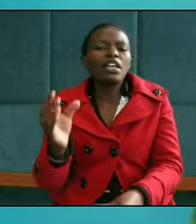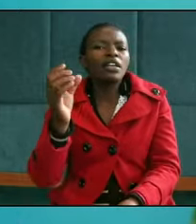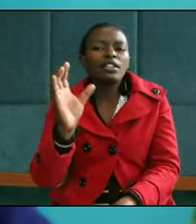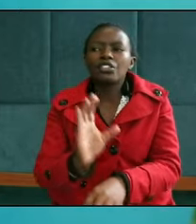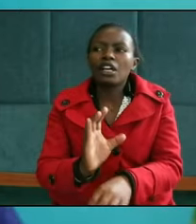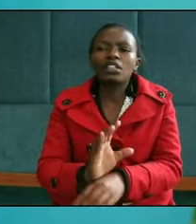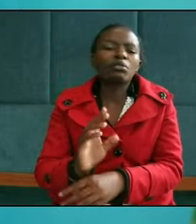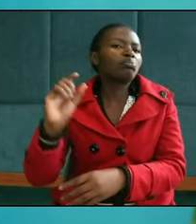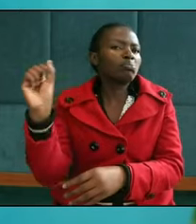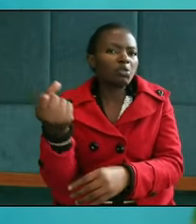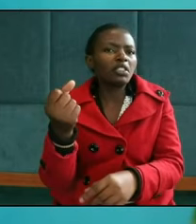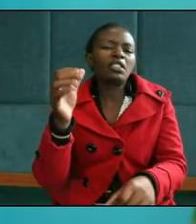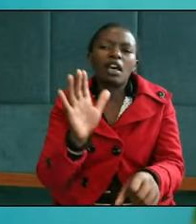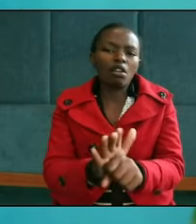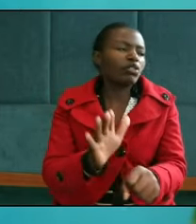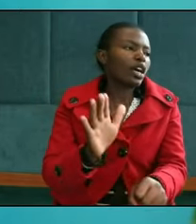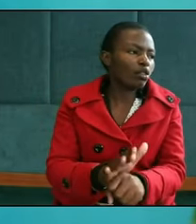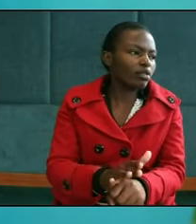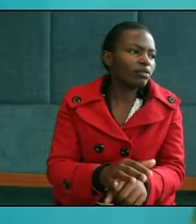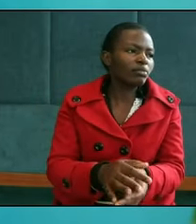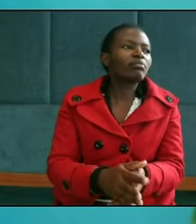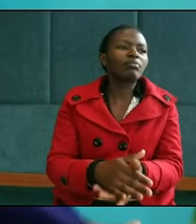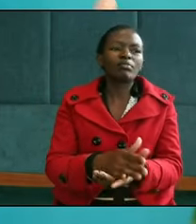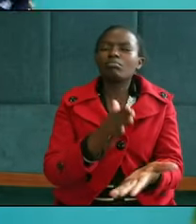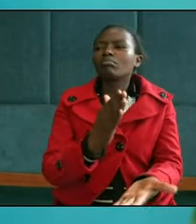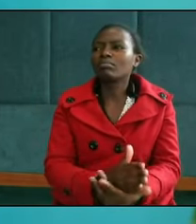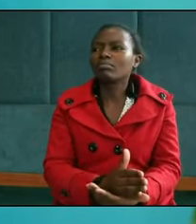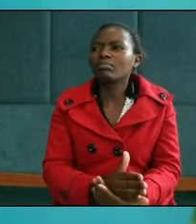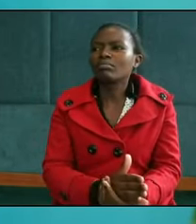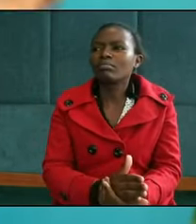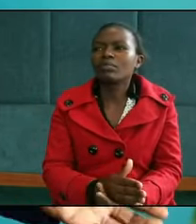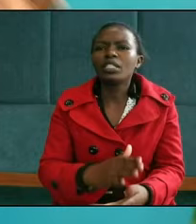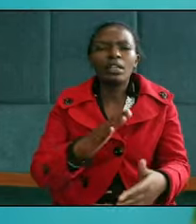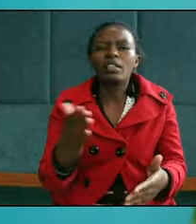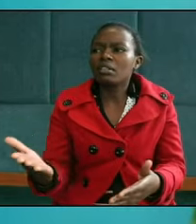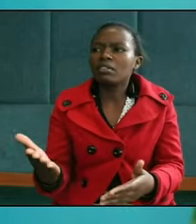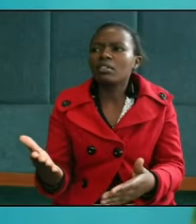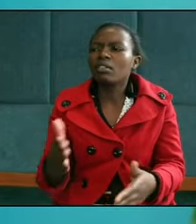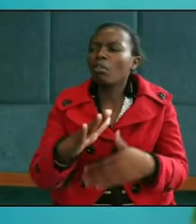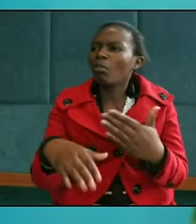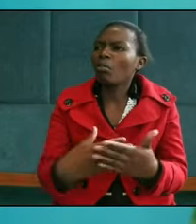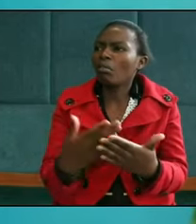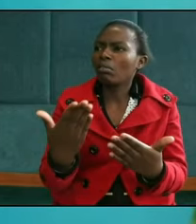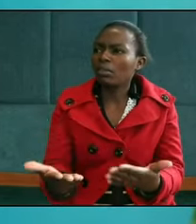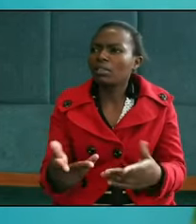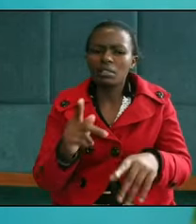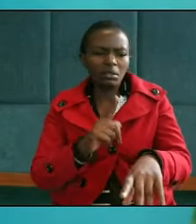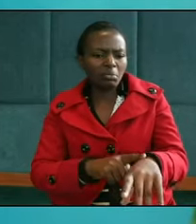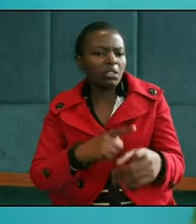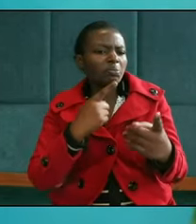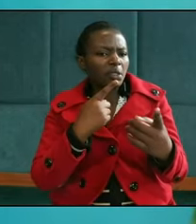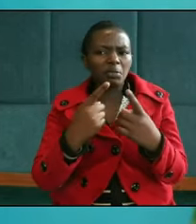one. Nani amechaguliwa MCA? Nani amechaguliwa hii? So, they are ever in this way. This time, muliweka